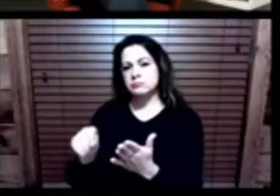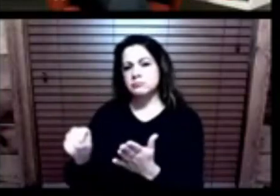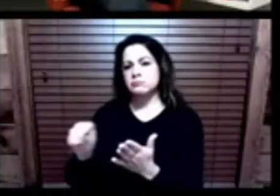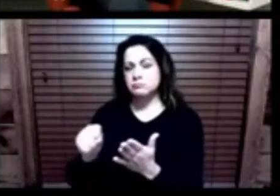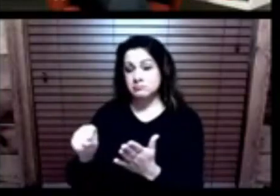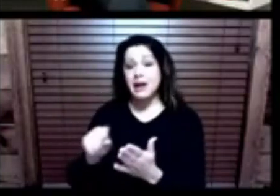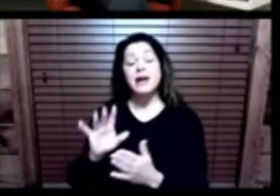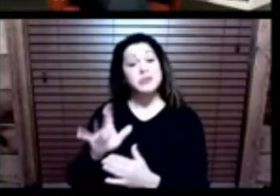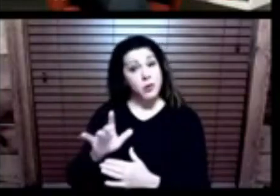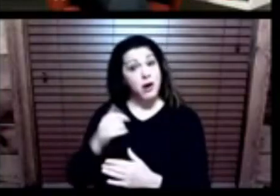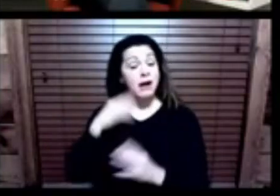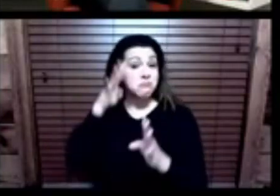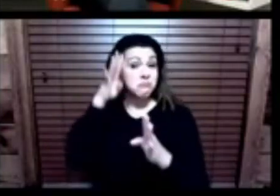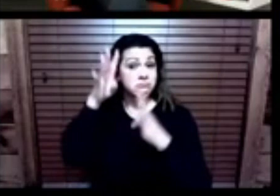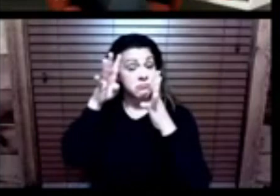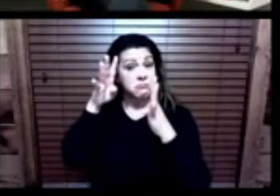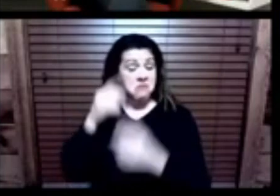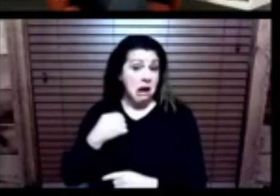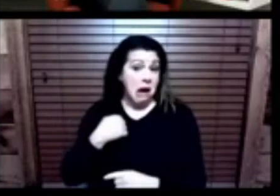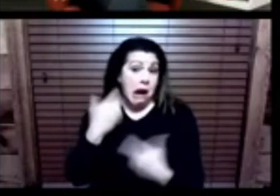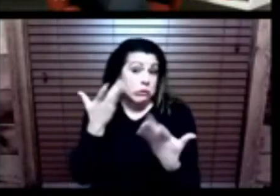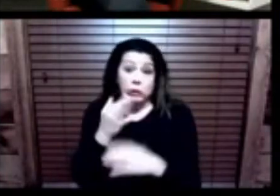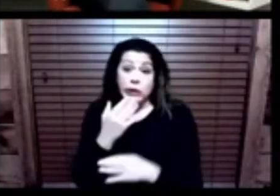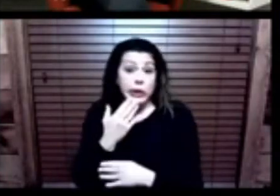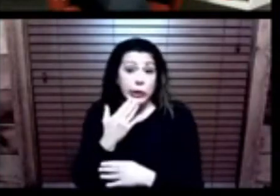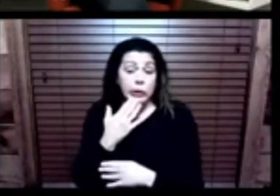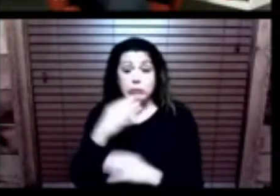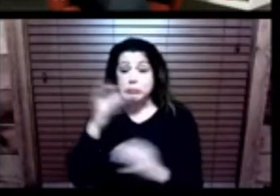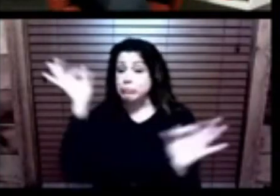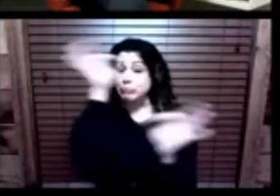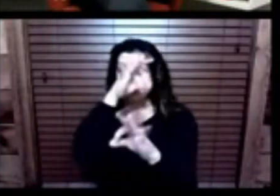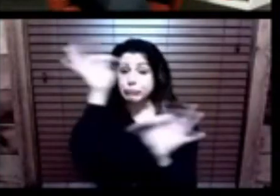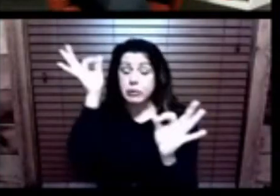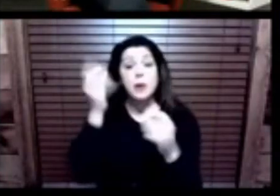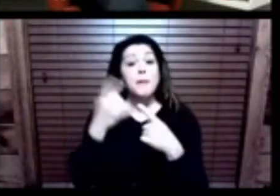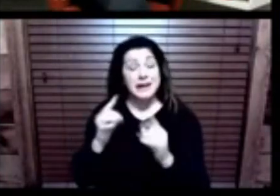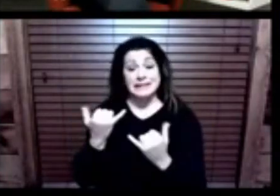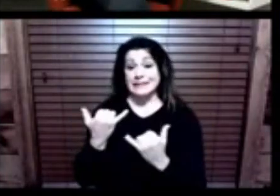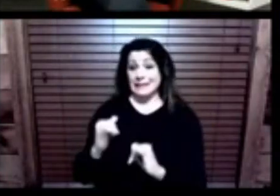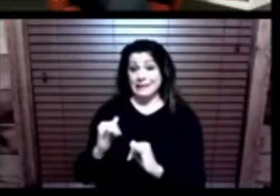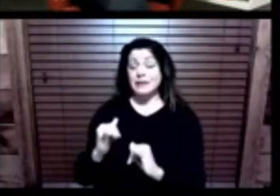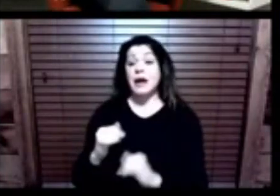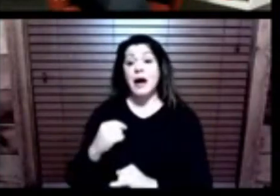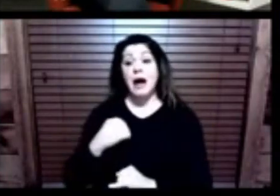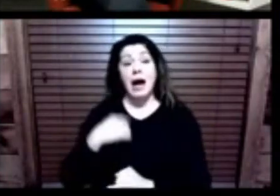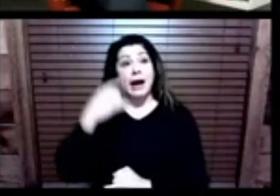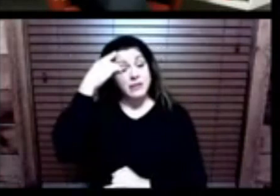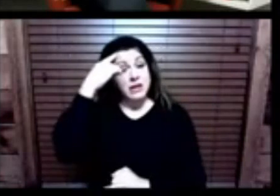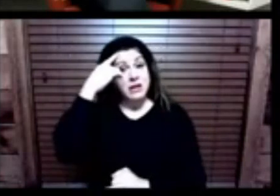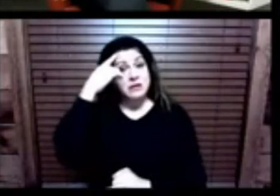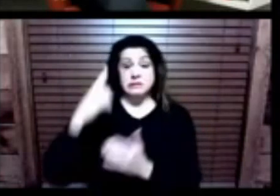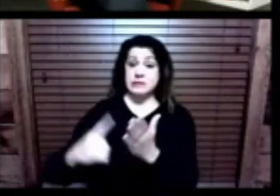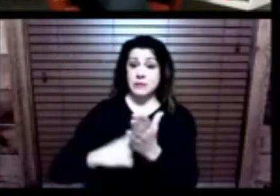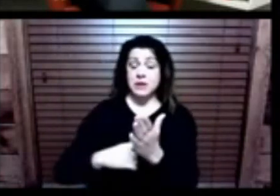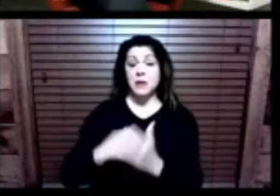can appreciate myself. I don't know what colors they are, have no idea. But even matter of fact, I think I make